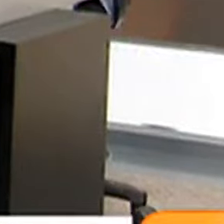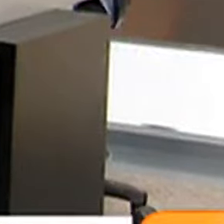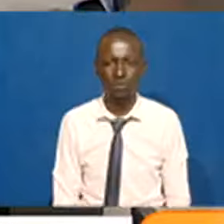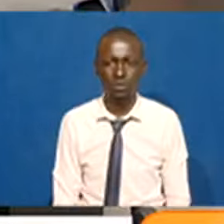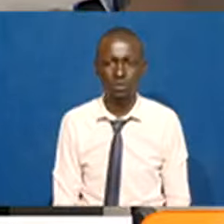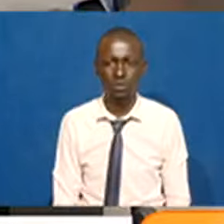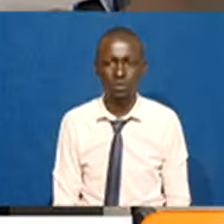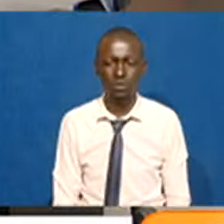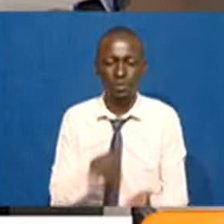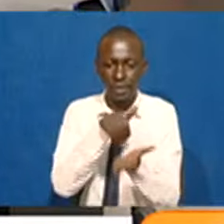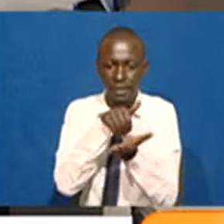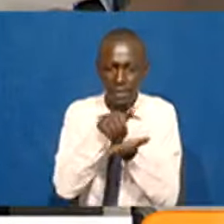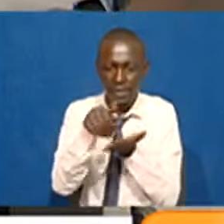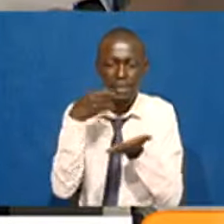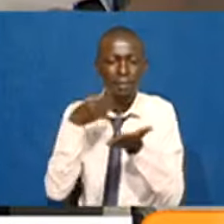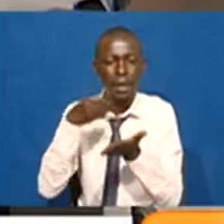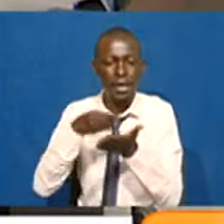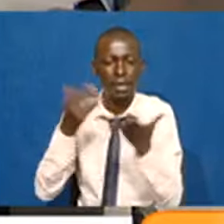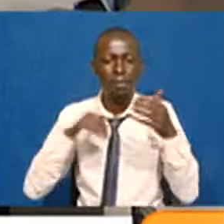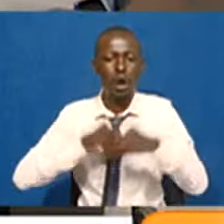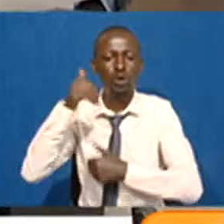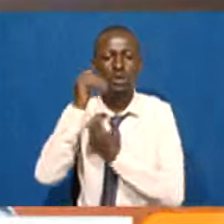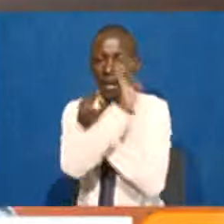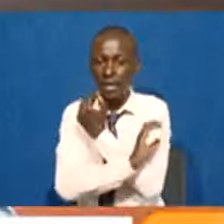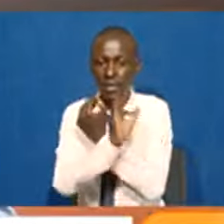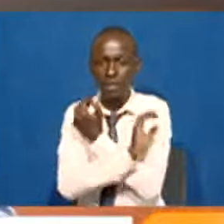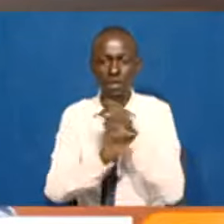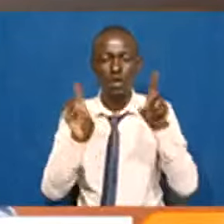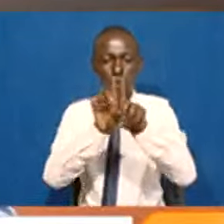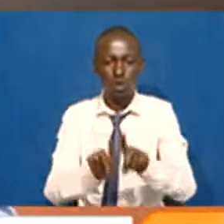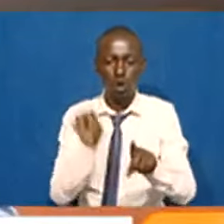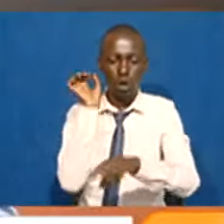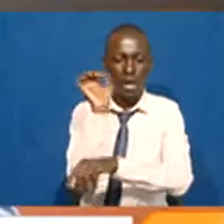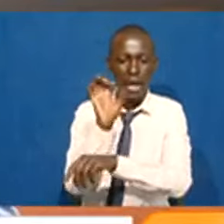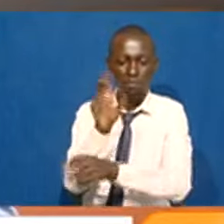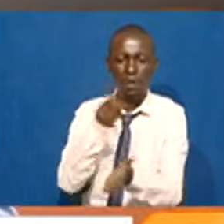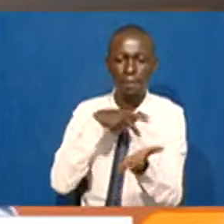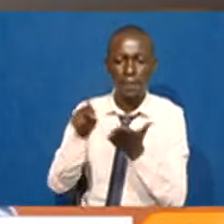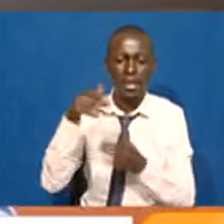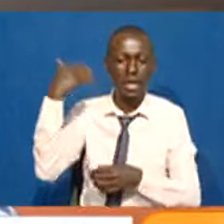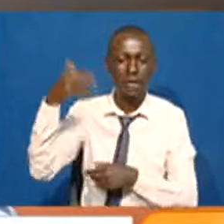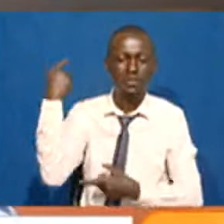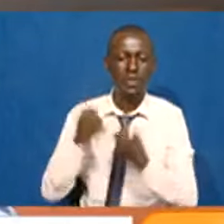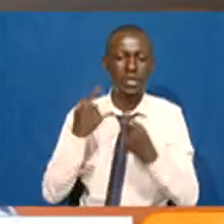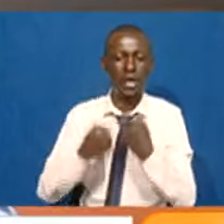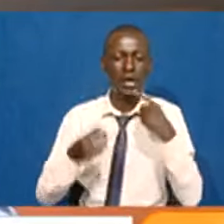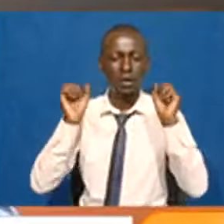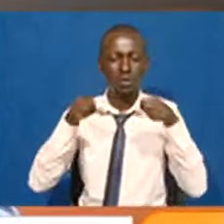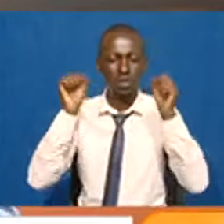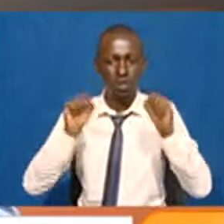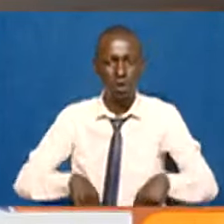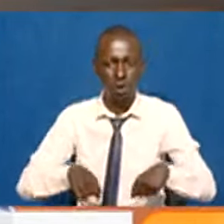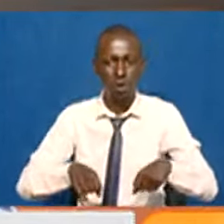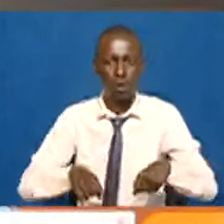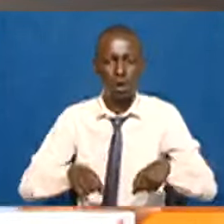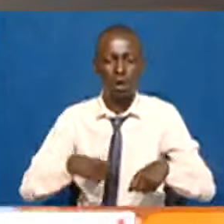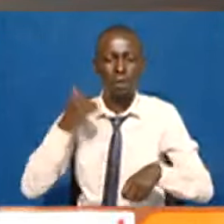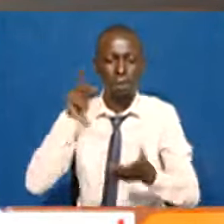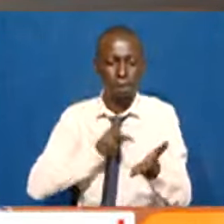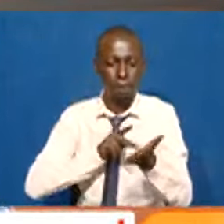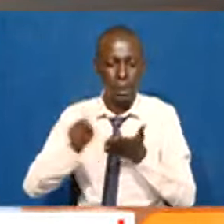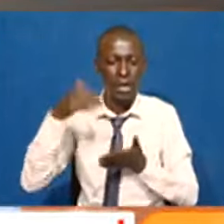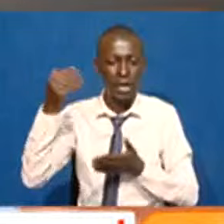their contribution. Yeah. And also we advise them they can pay annually. Okay. And there's a discount. If you pay